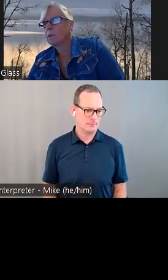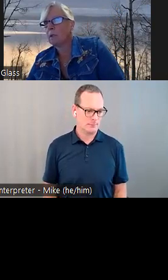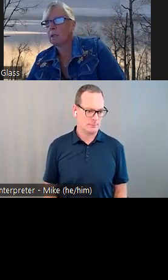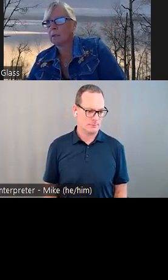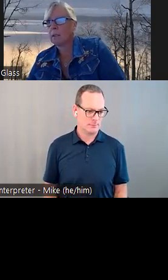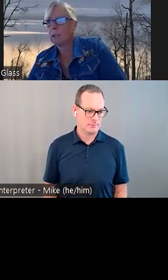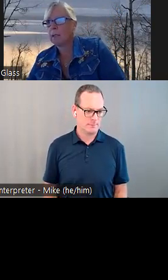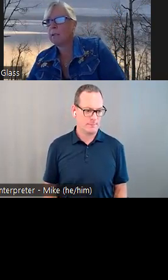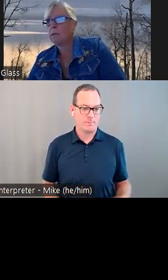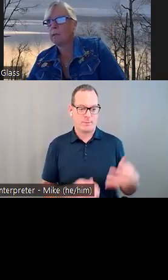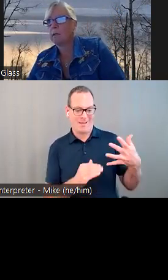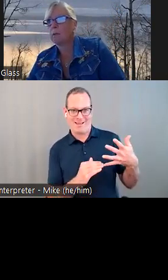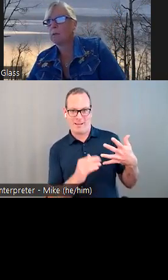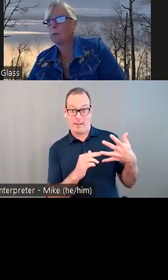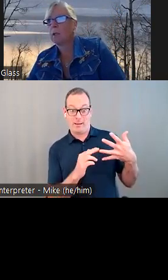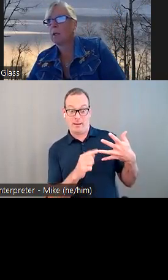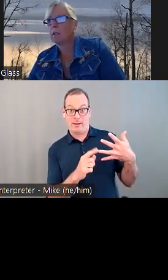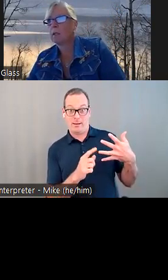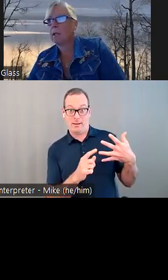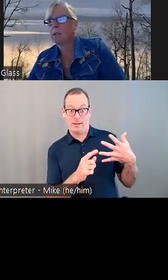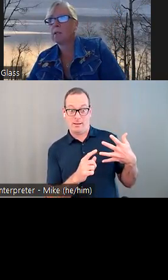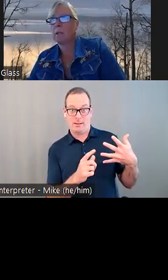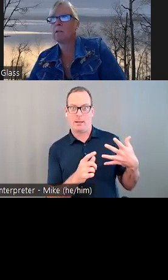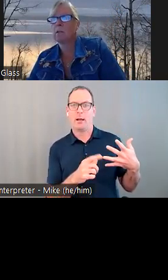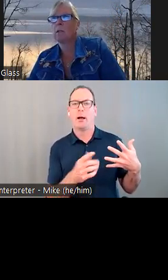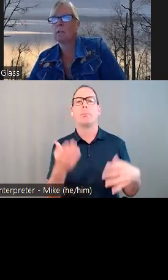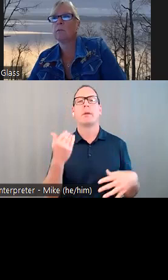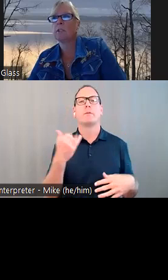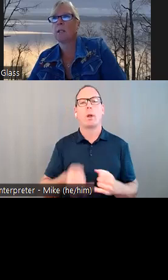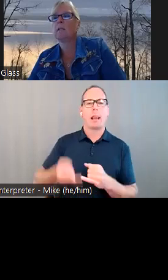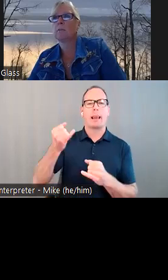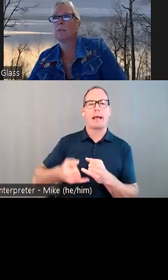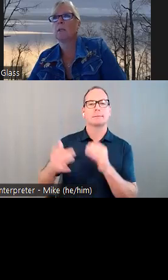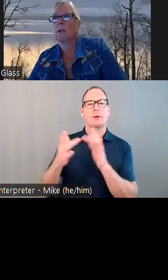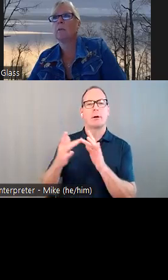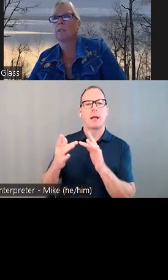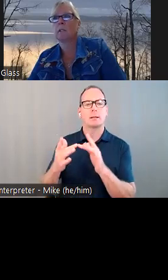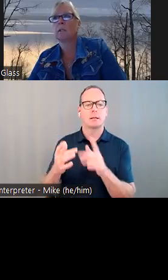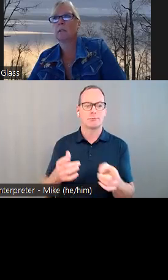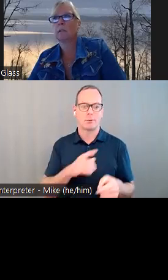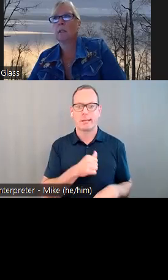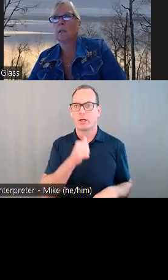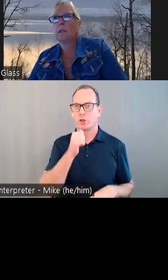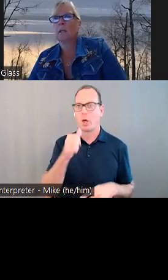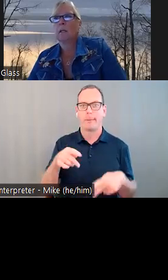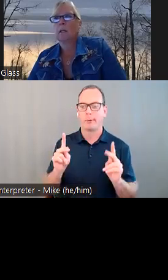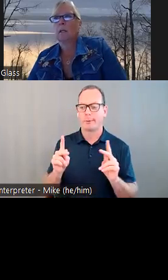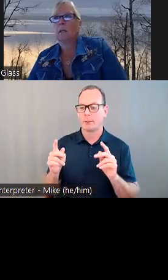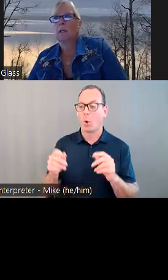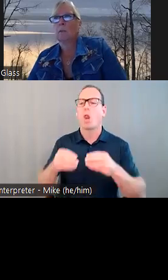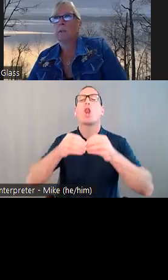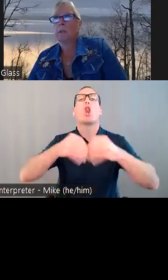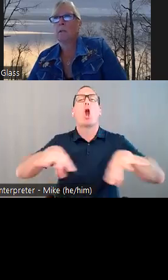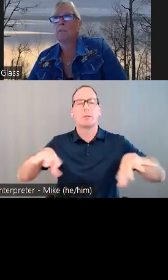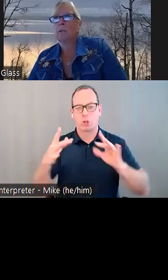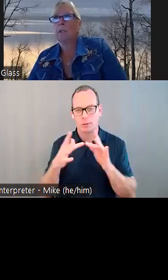Unable to contact client. Well, that's what we used to call lost contacts. That's a real challenge for a lot of us still. And